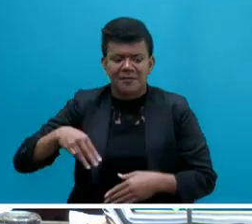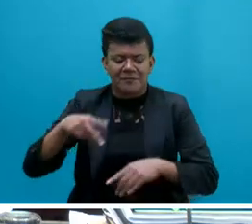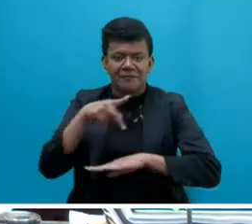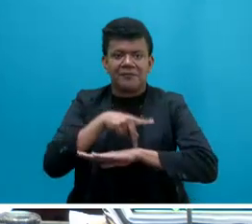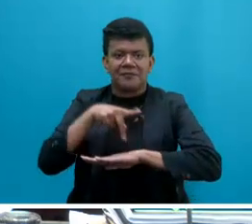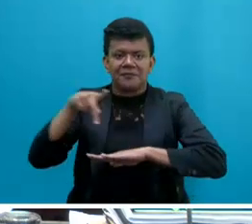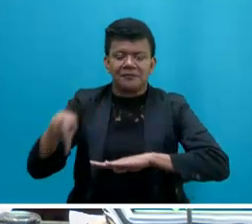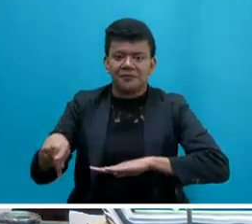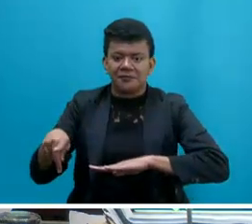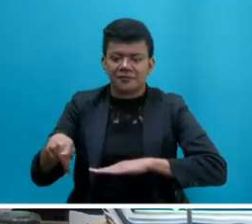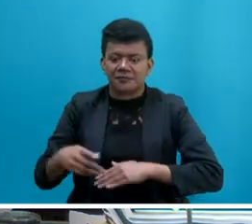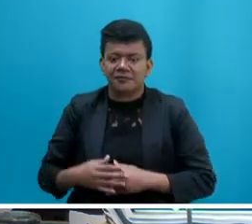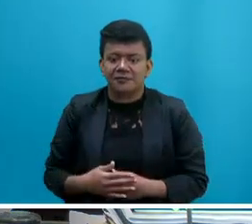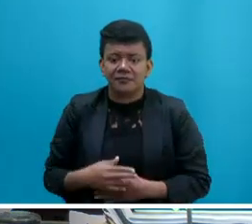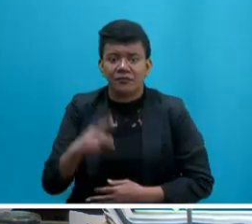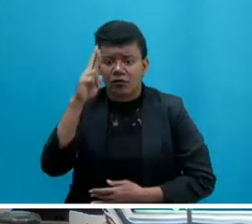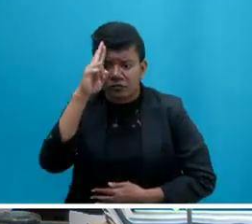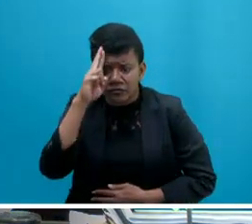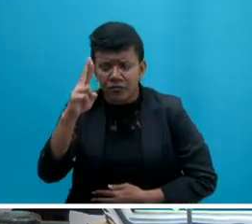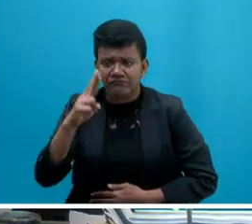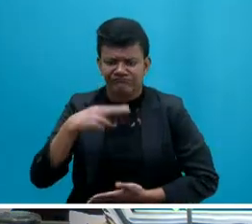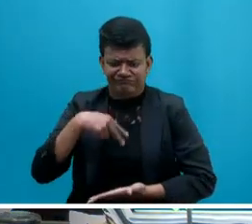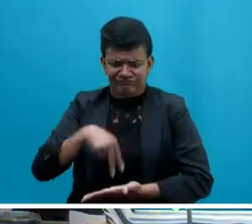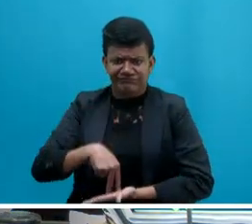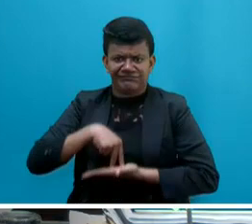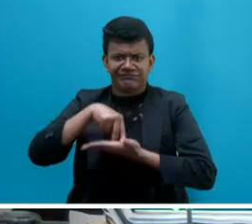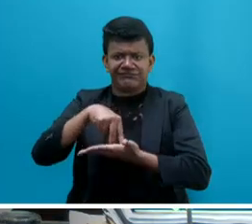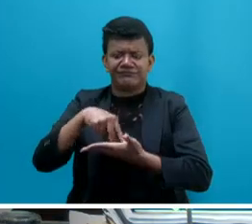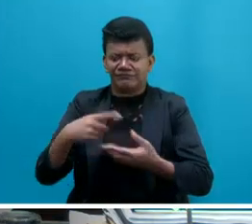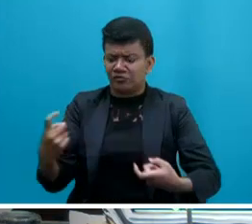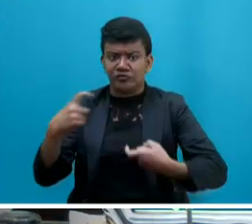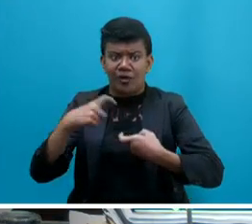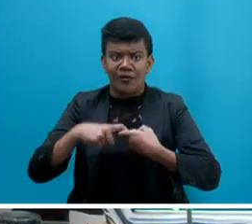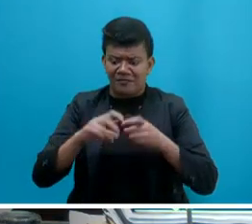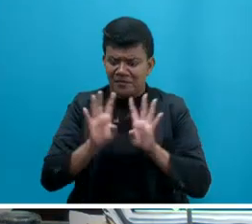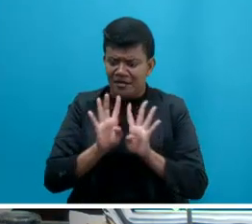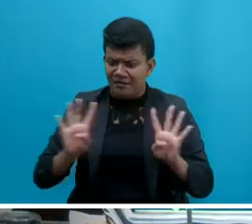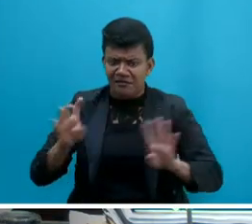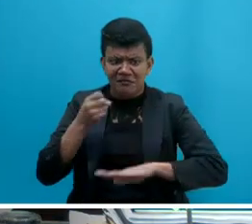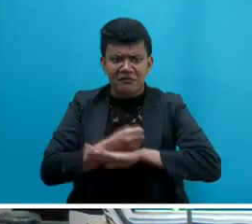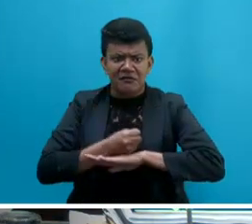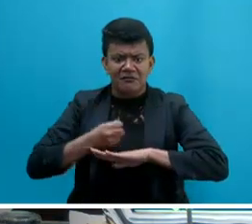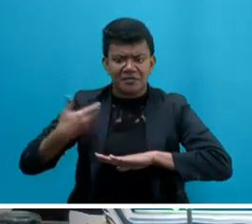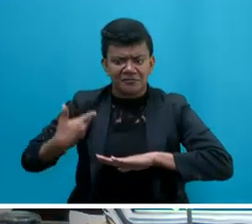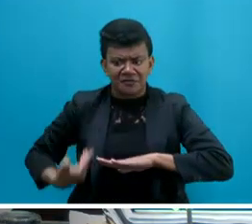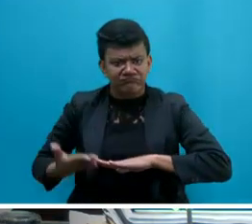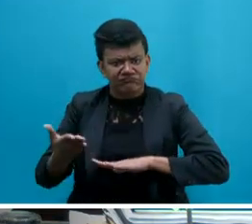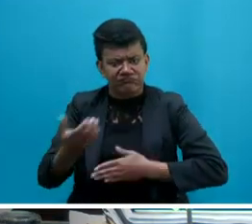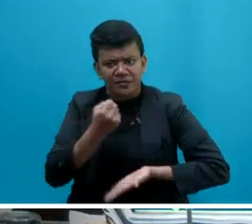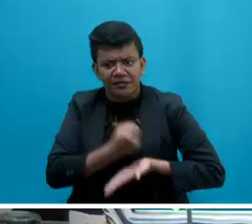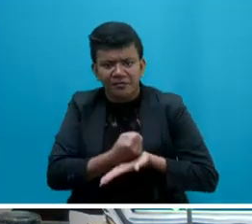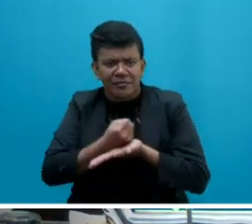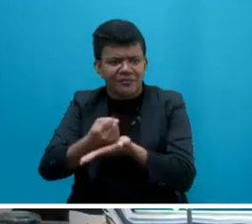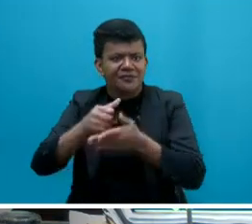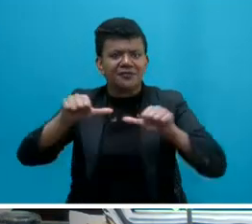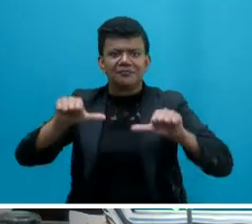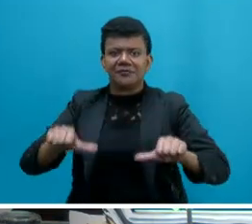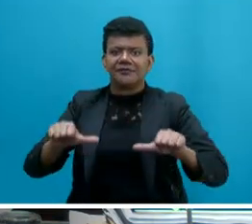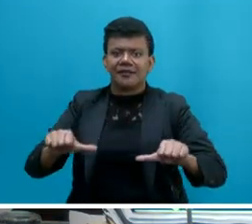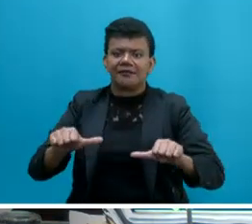Mr. Speaker, sir, I rise to join my government colleagues in expressing my support for His Excellency the President's clarity of